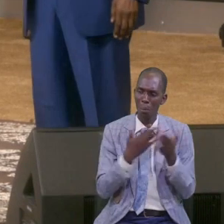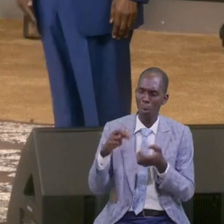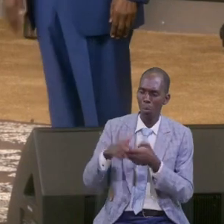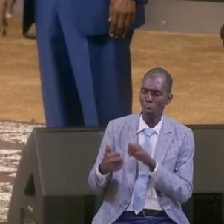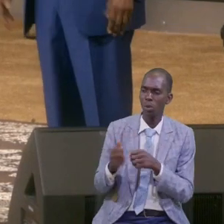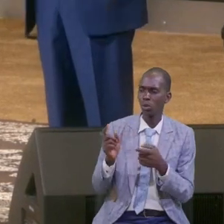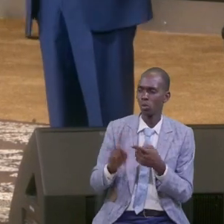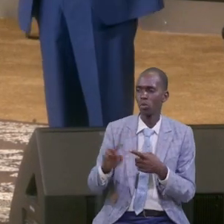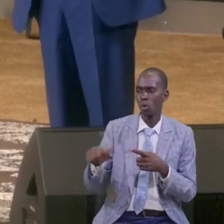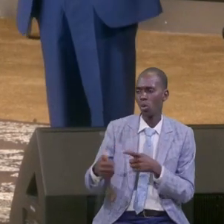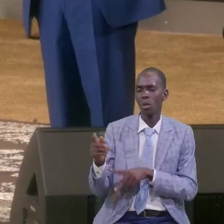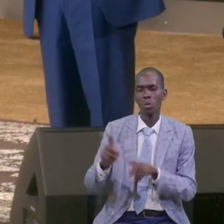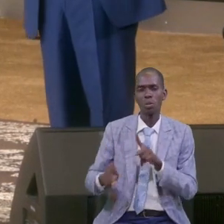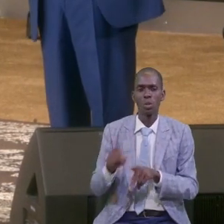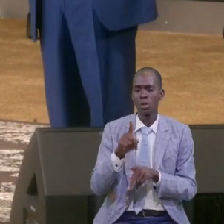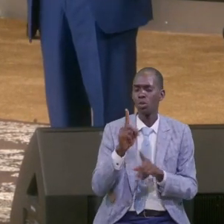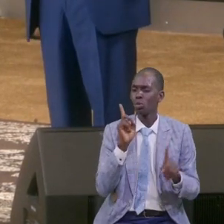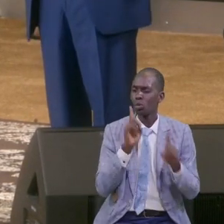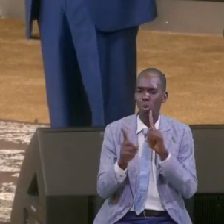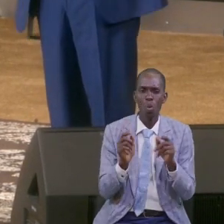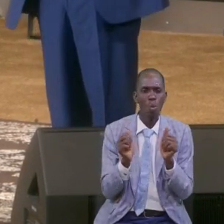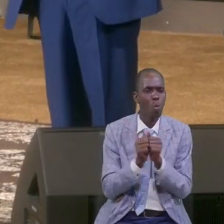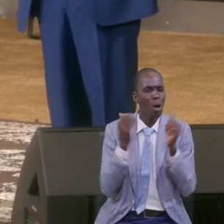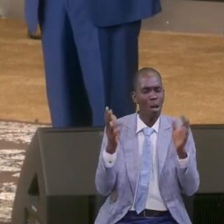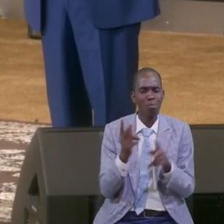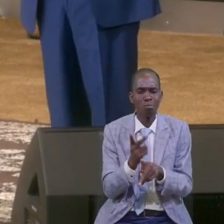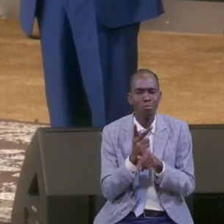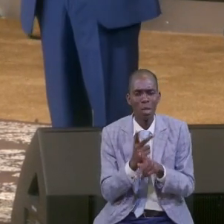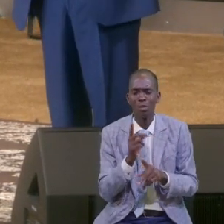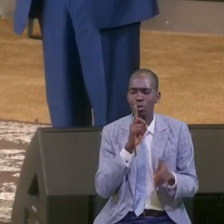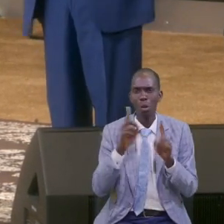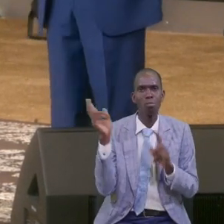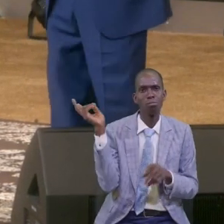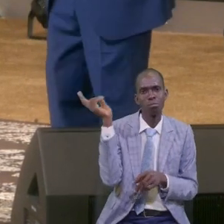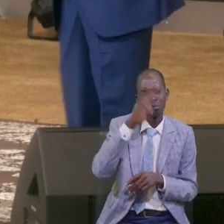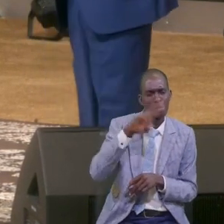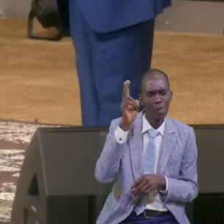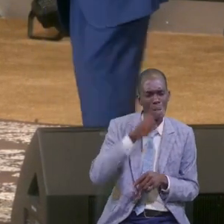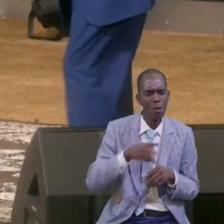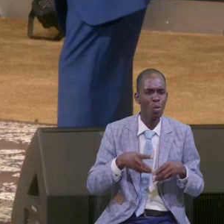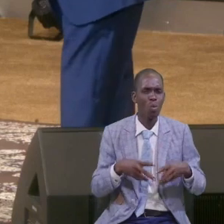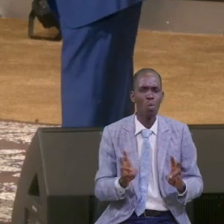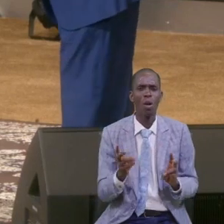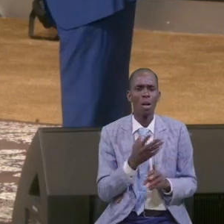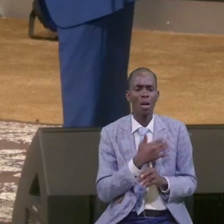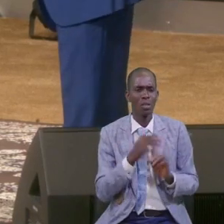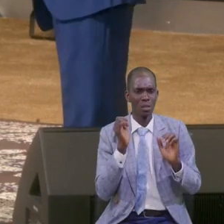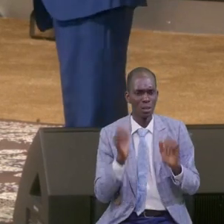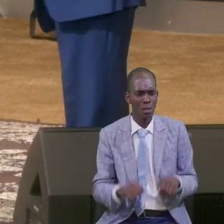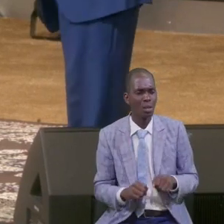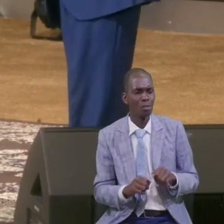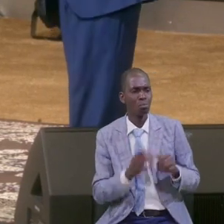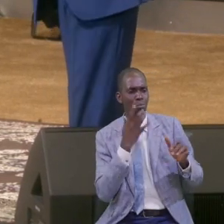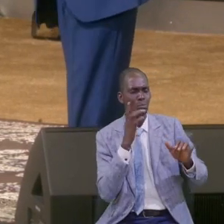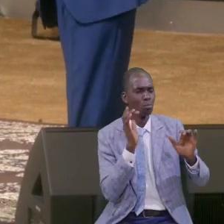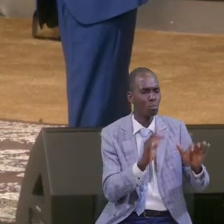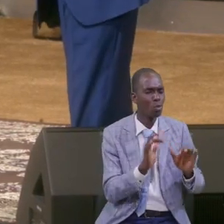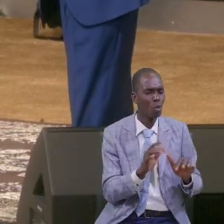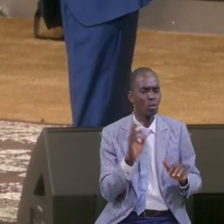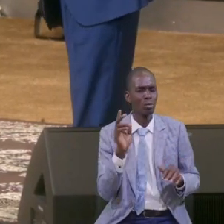talks carelessly, and he can beat the servants in a, you know, in a way, and he can scold them in a way.